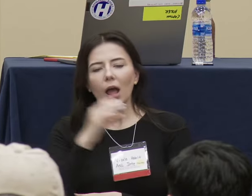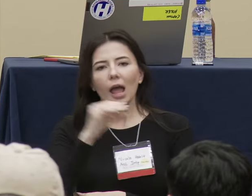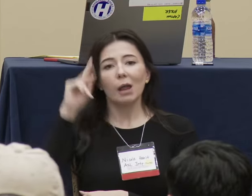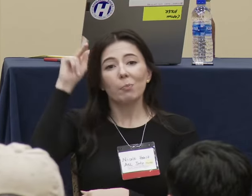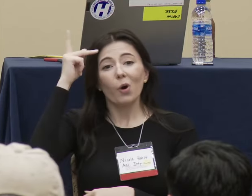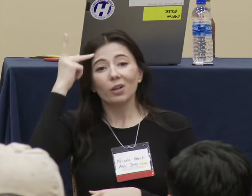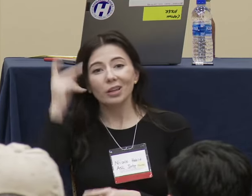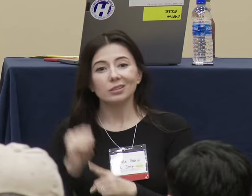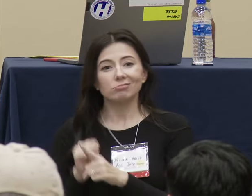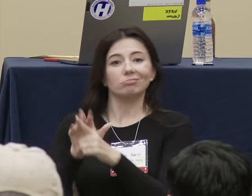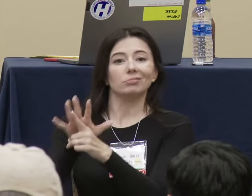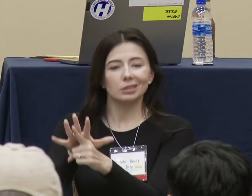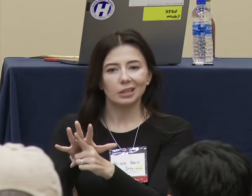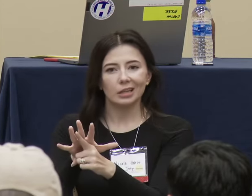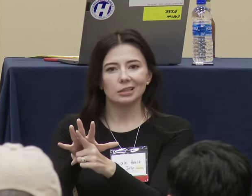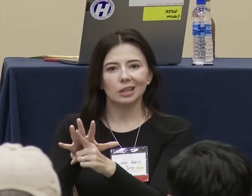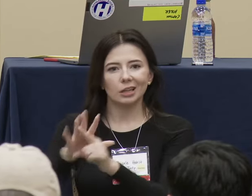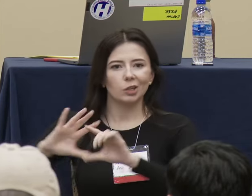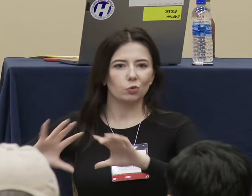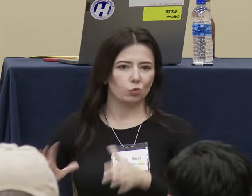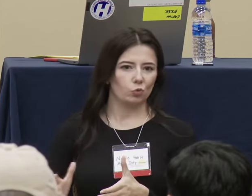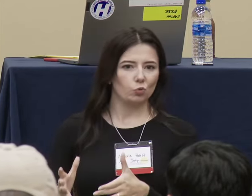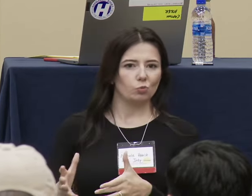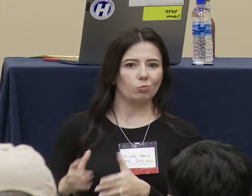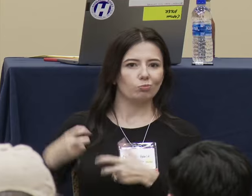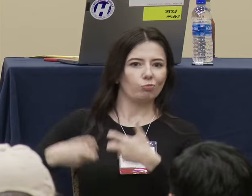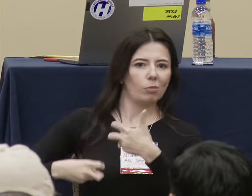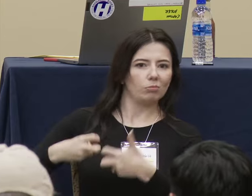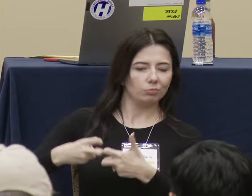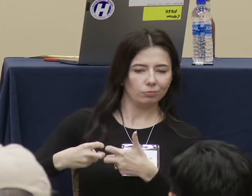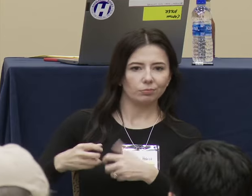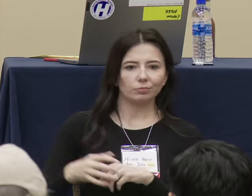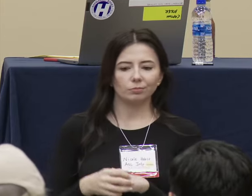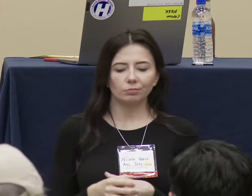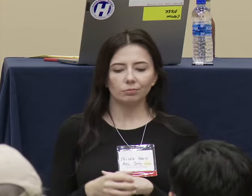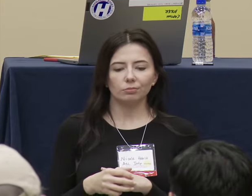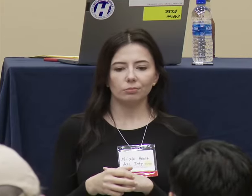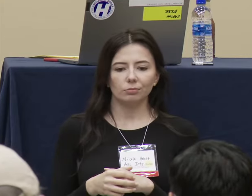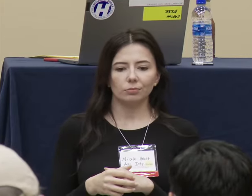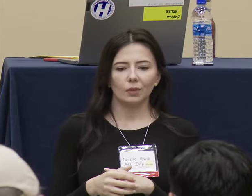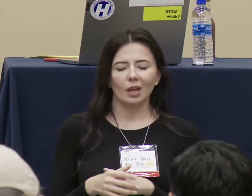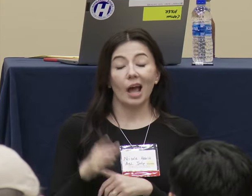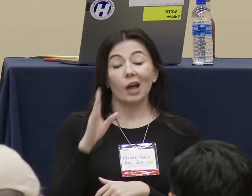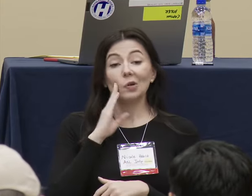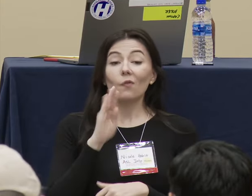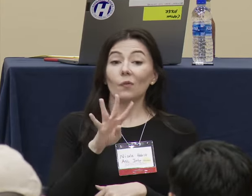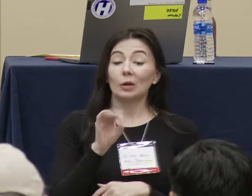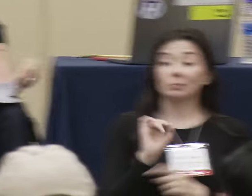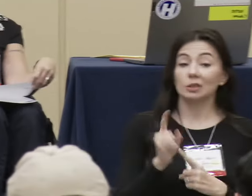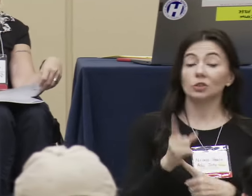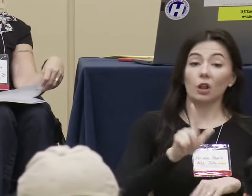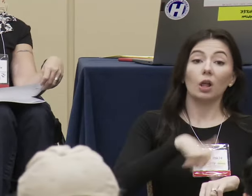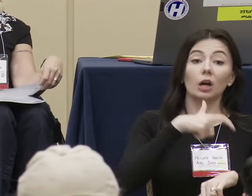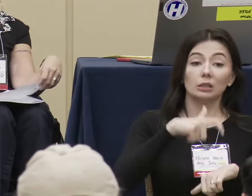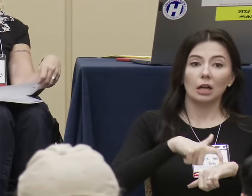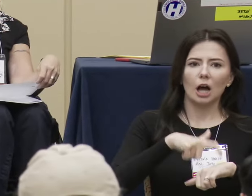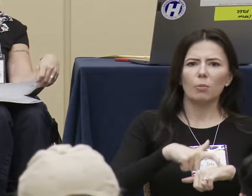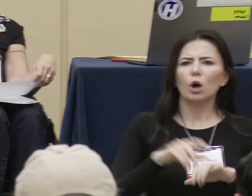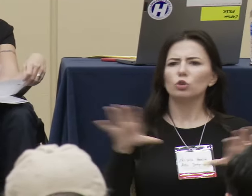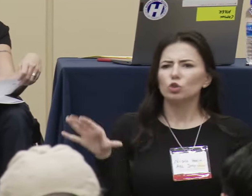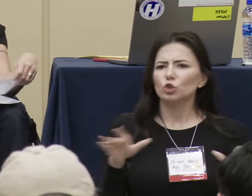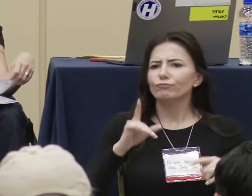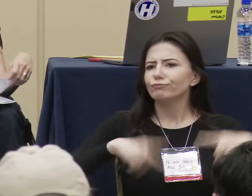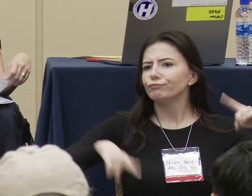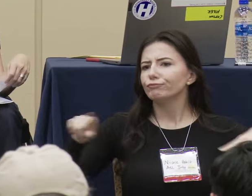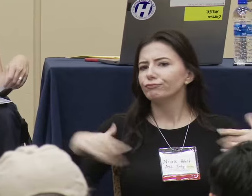politicizing entity. So what I'm going to do today, 40 minutes is a really long time, so I'll do various